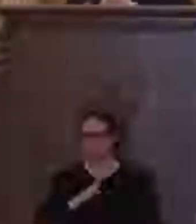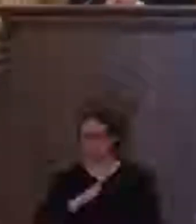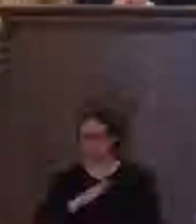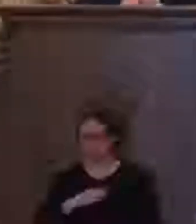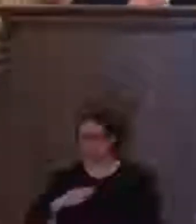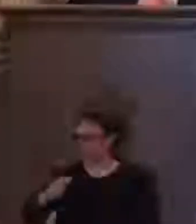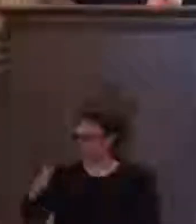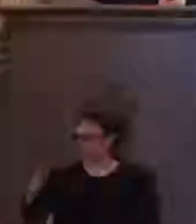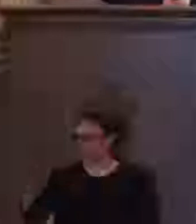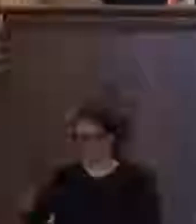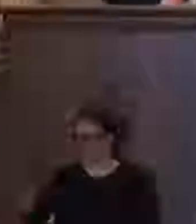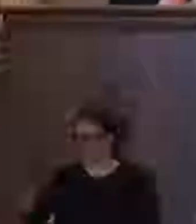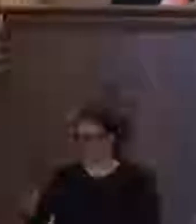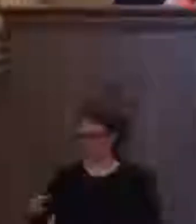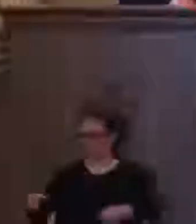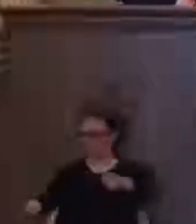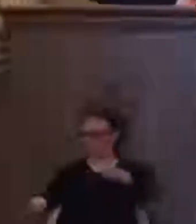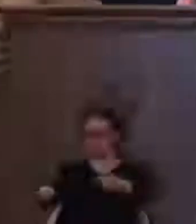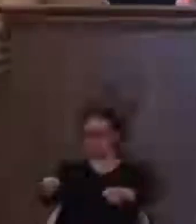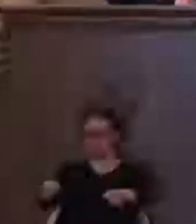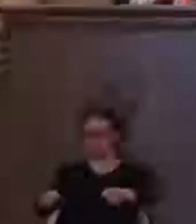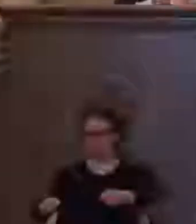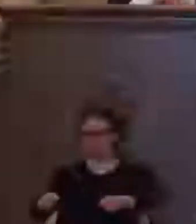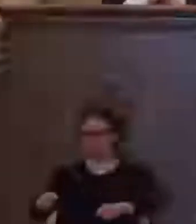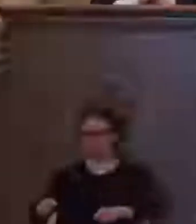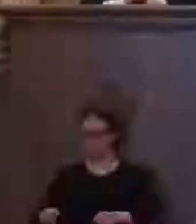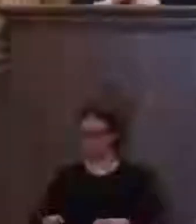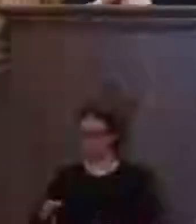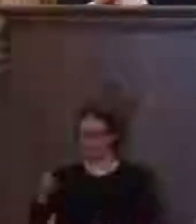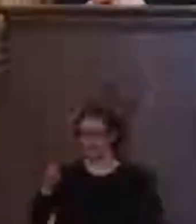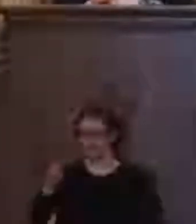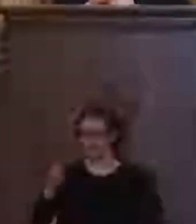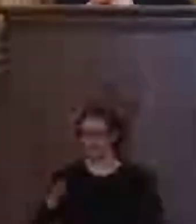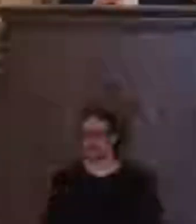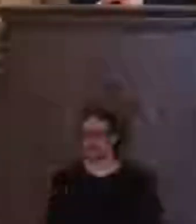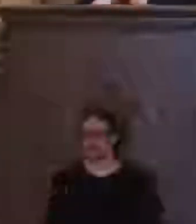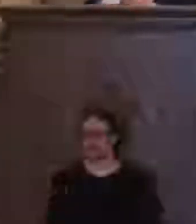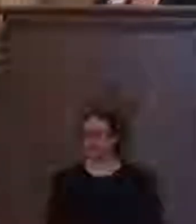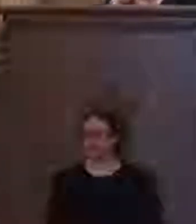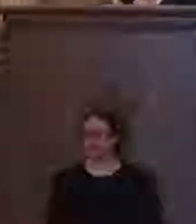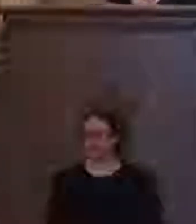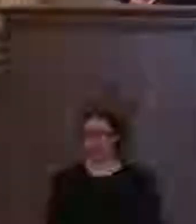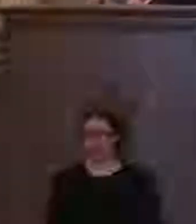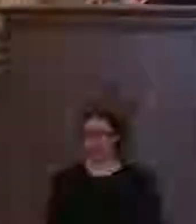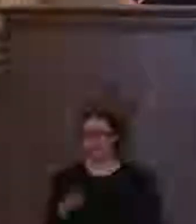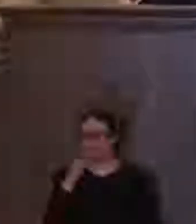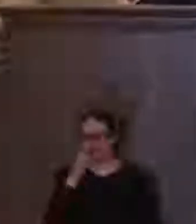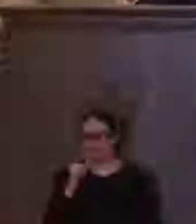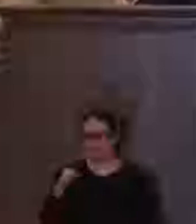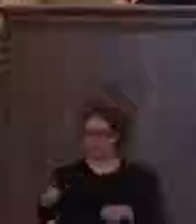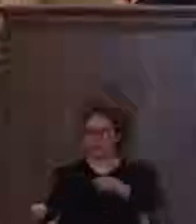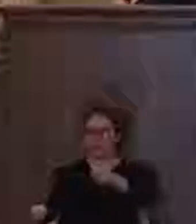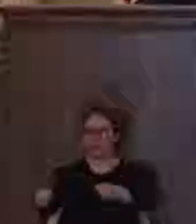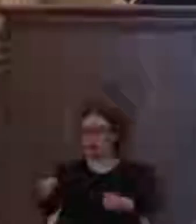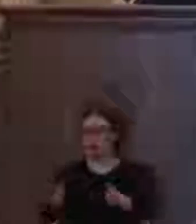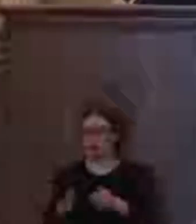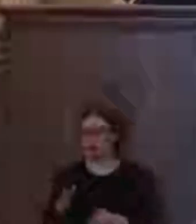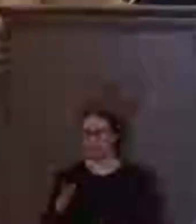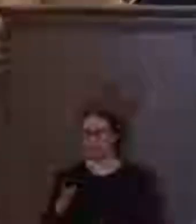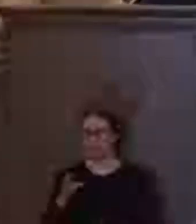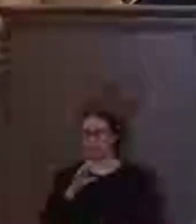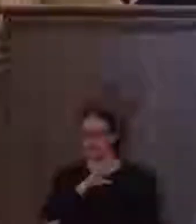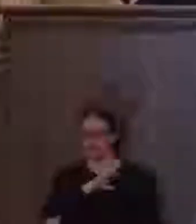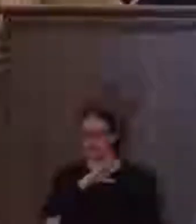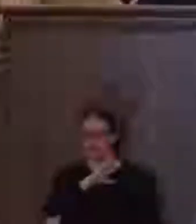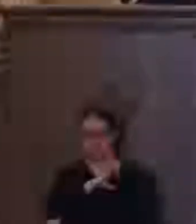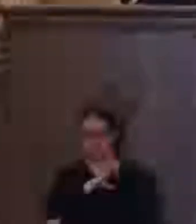the side. They were driving on the shoulder. And I'll tell you something fun, we drove by, there was this cop, and